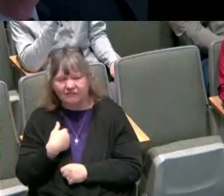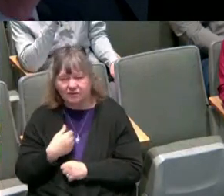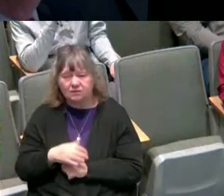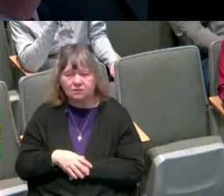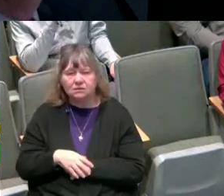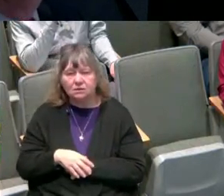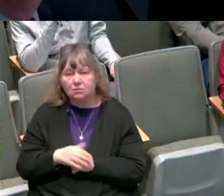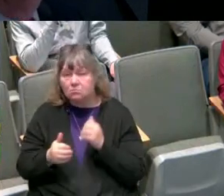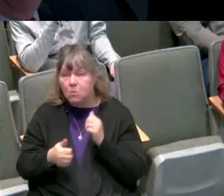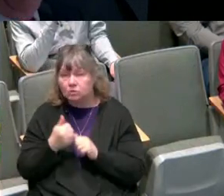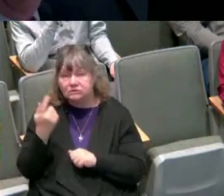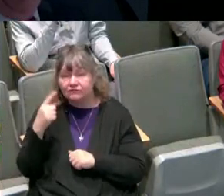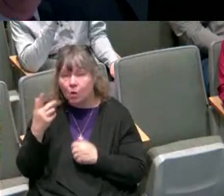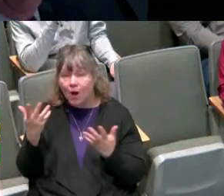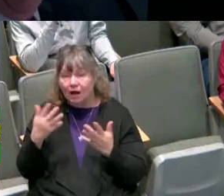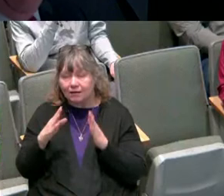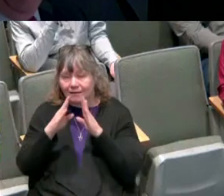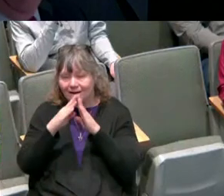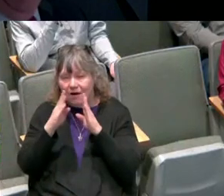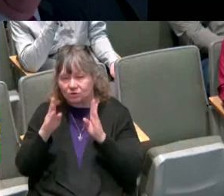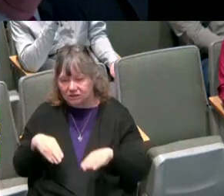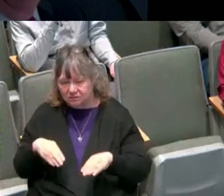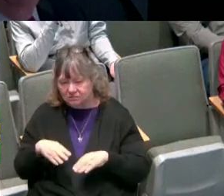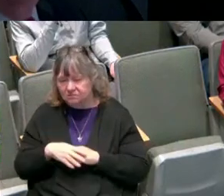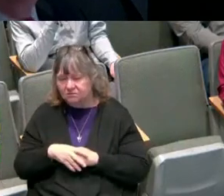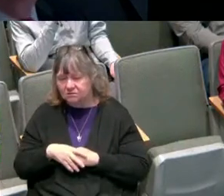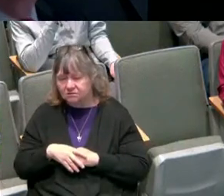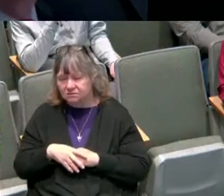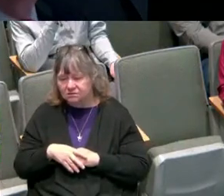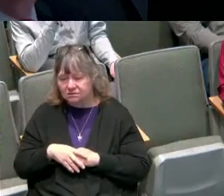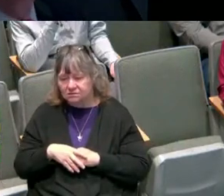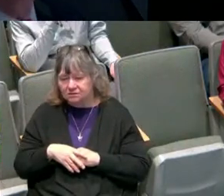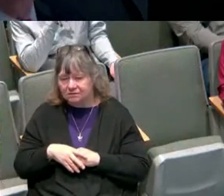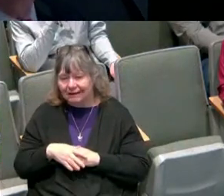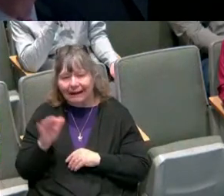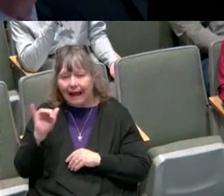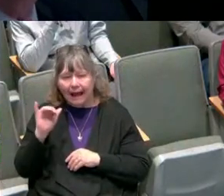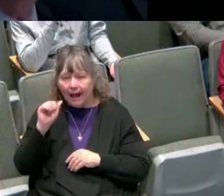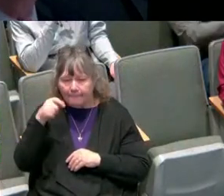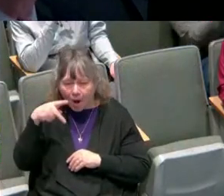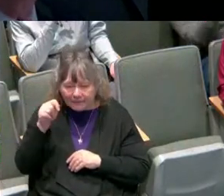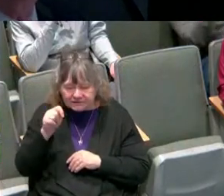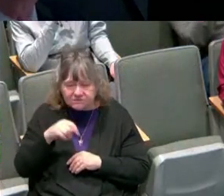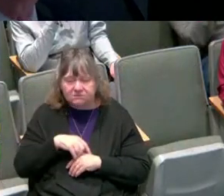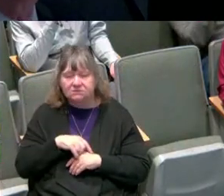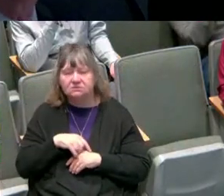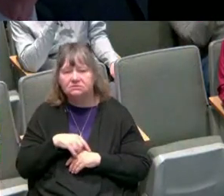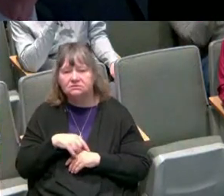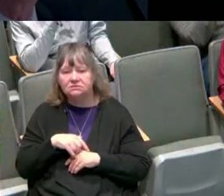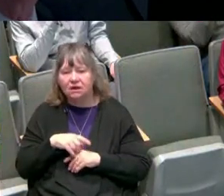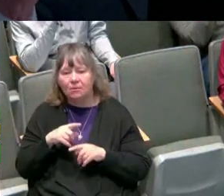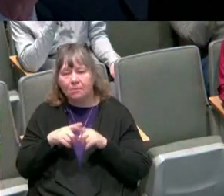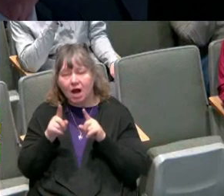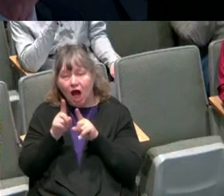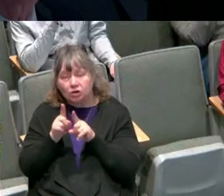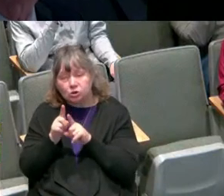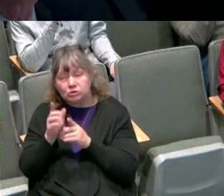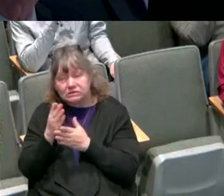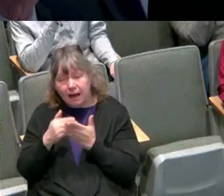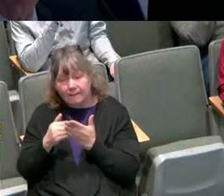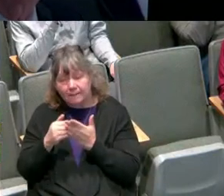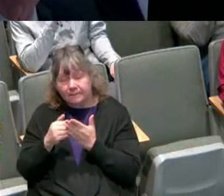uh primarily for housing generally high density housing such as Apartments but also some